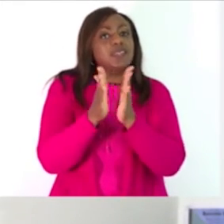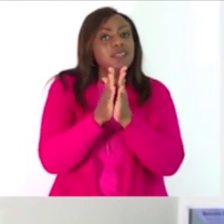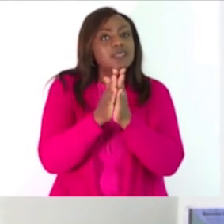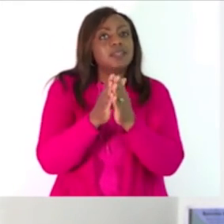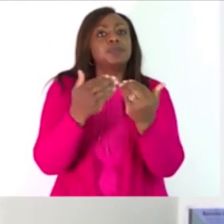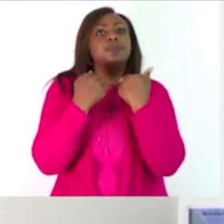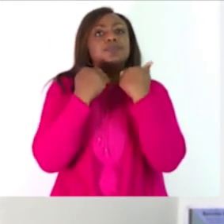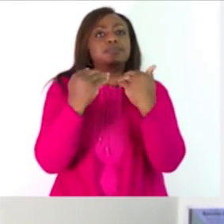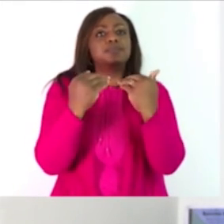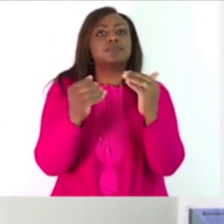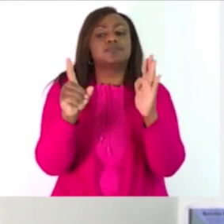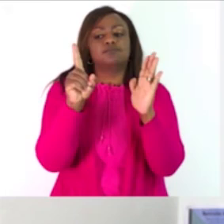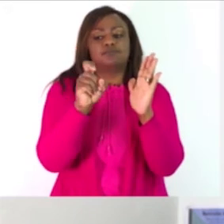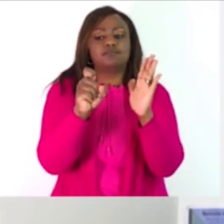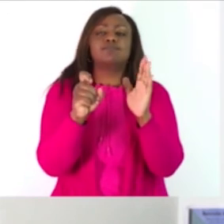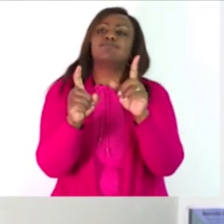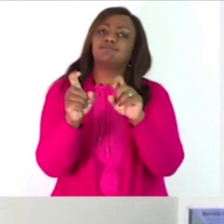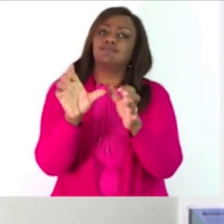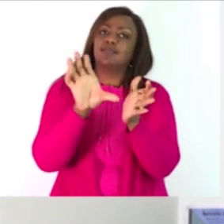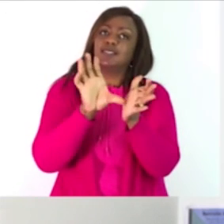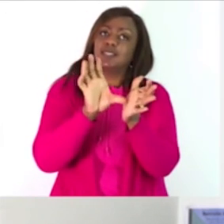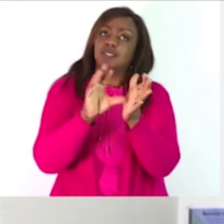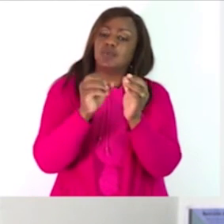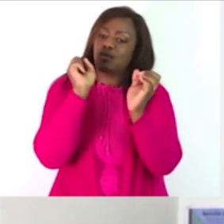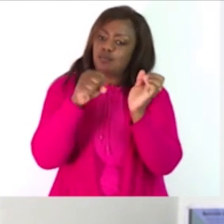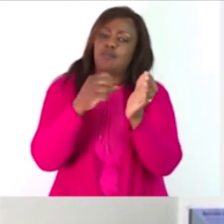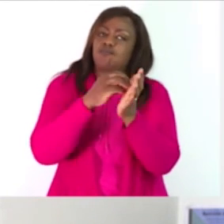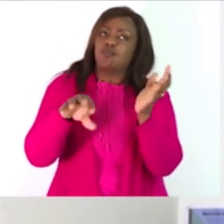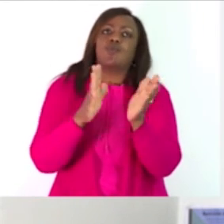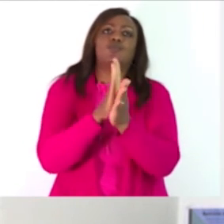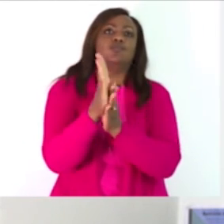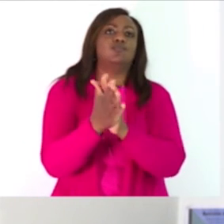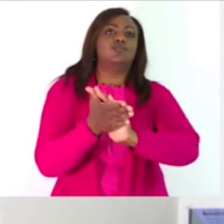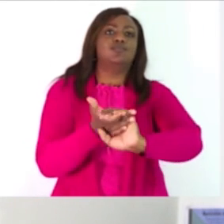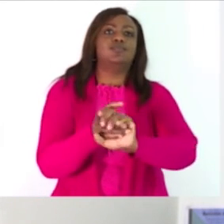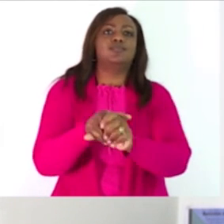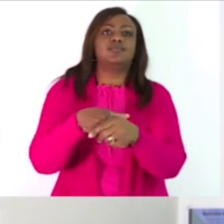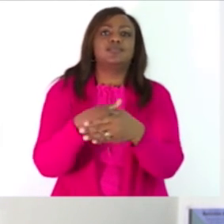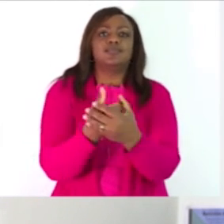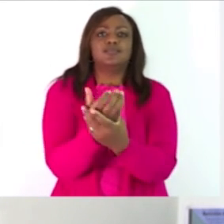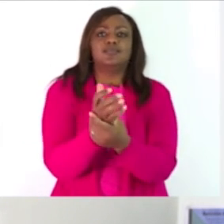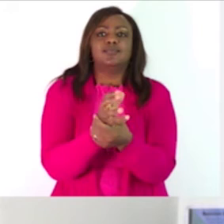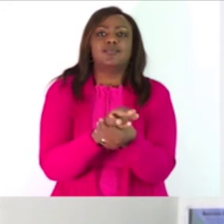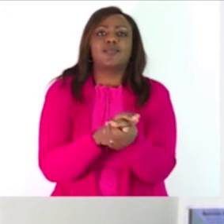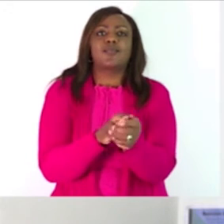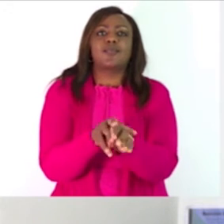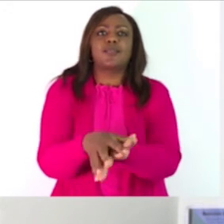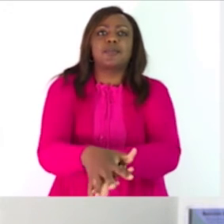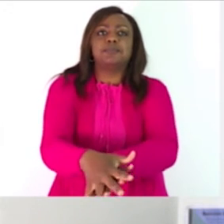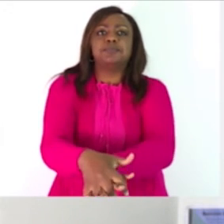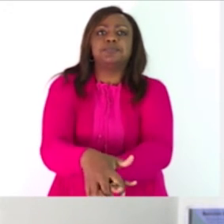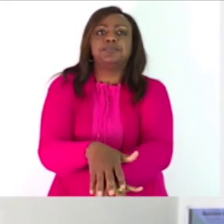importance of sanitizing your hands. Rub in the sanitizer in between your fingers.